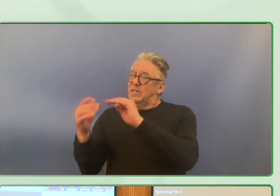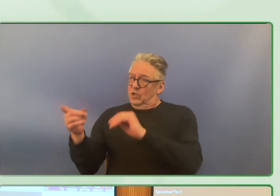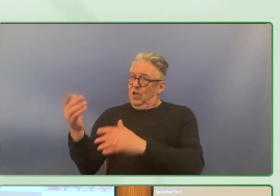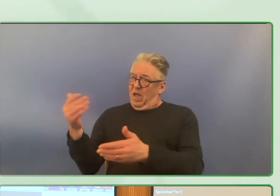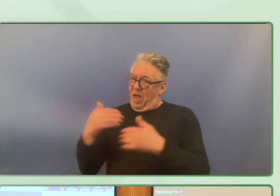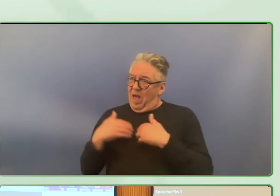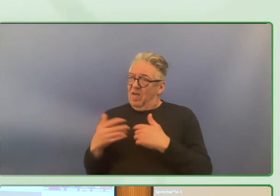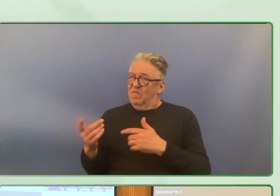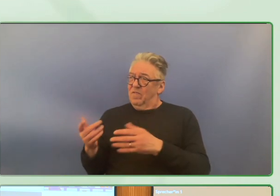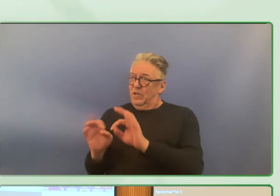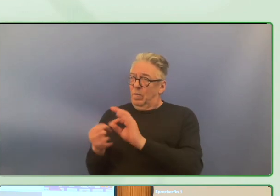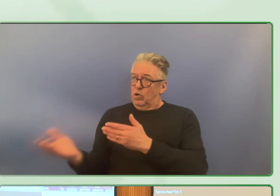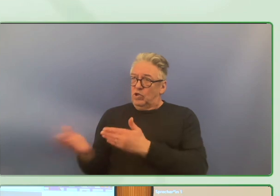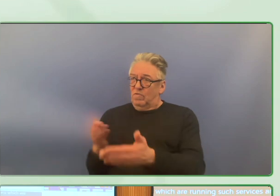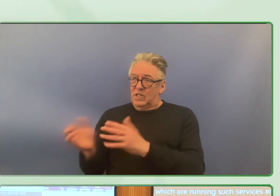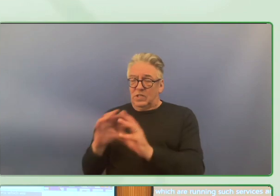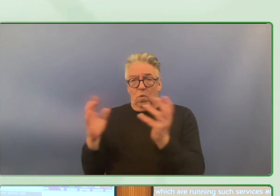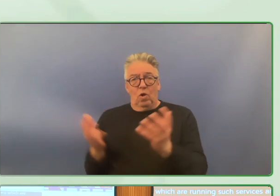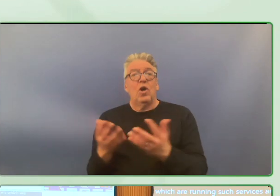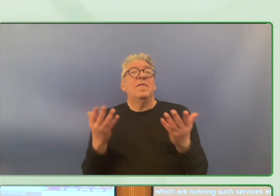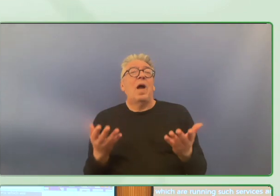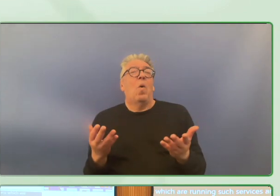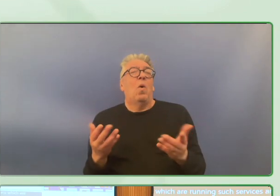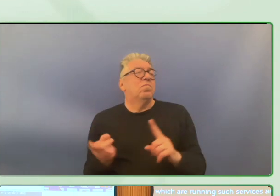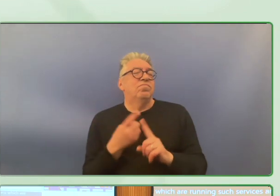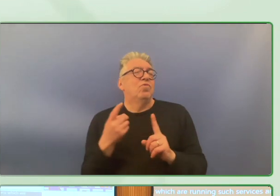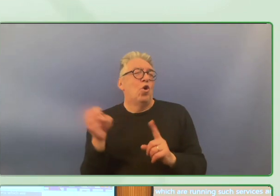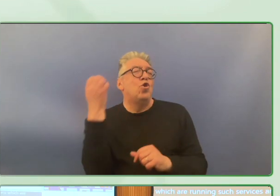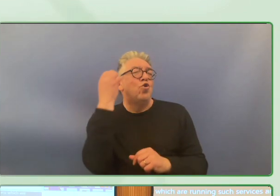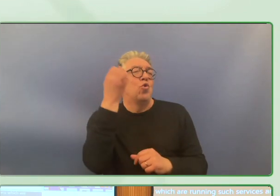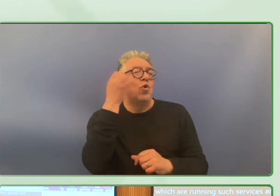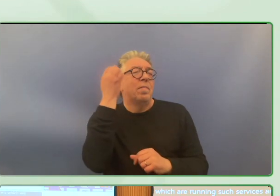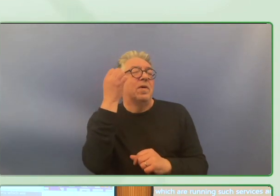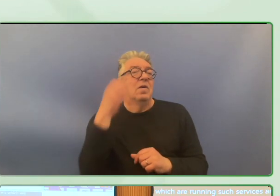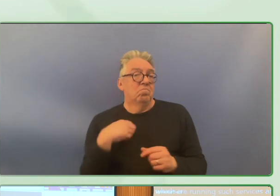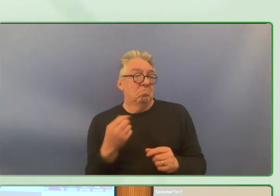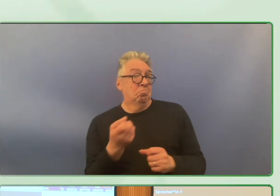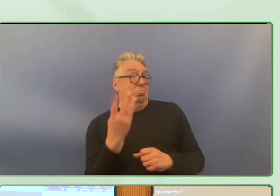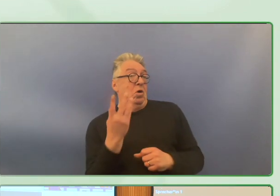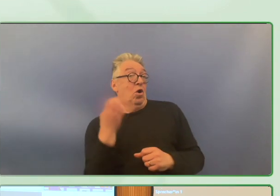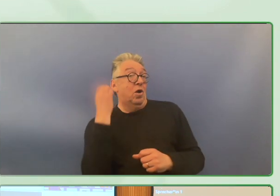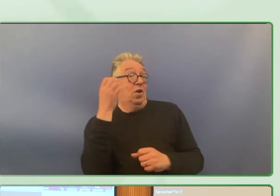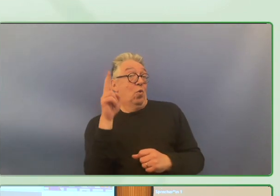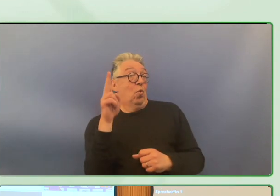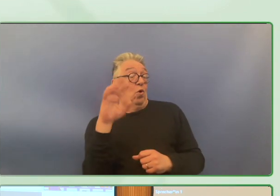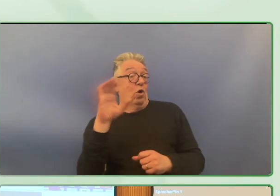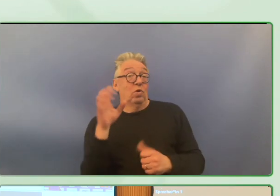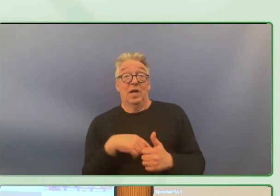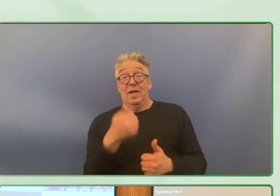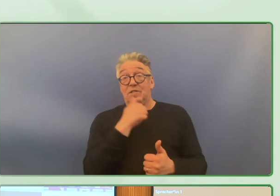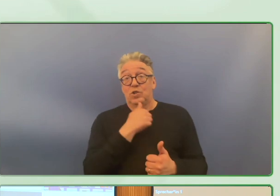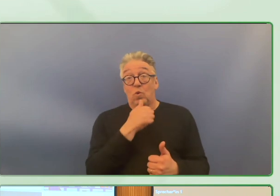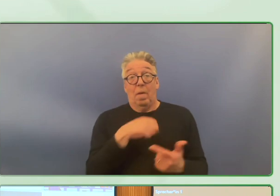world. Currently, we are mainly in Europe, and we are operating in a couple of the European countries. We are, for example, in Estonia,